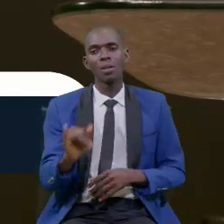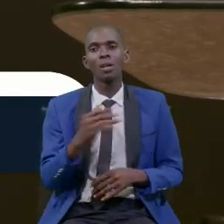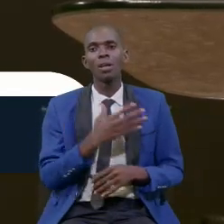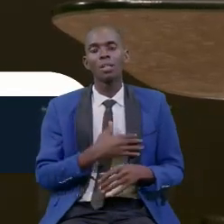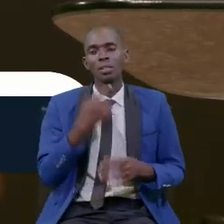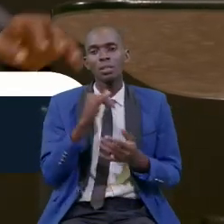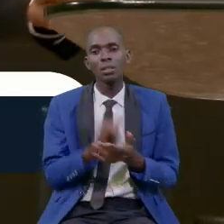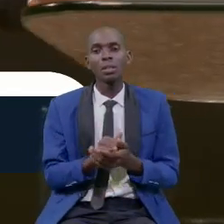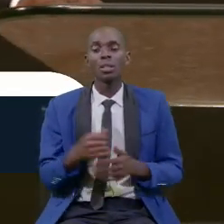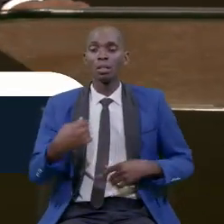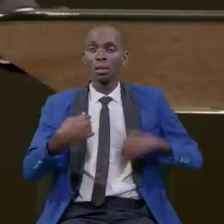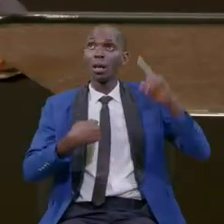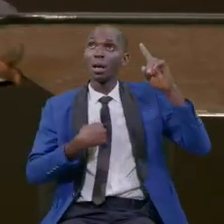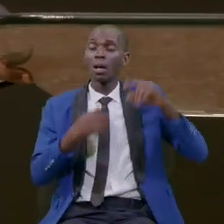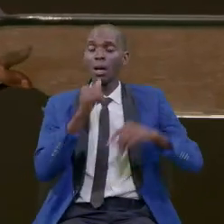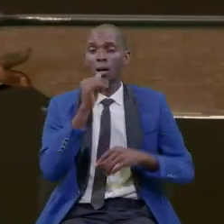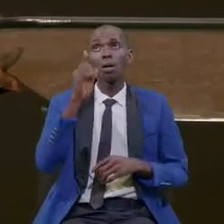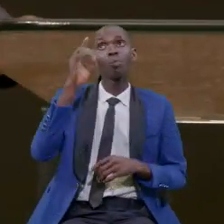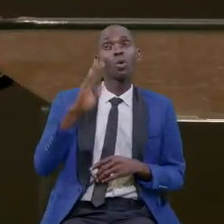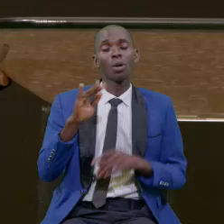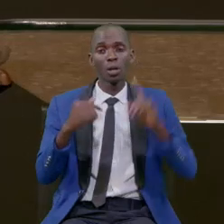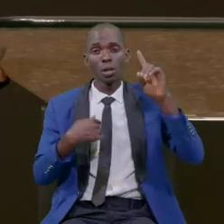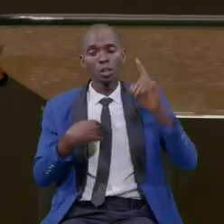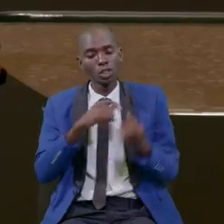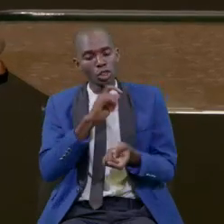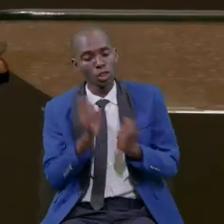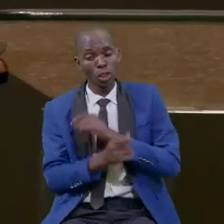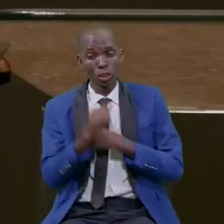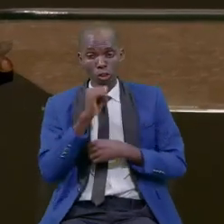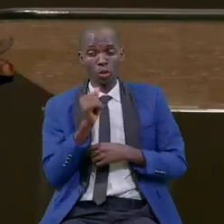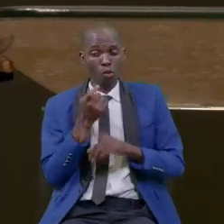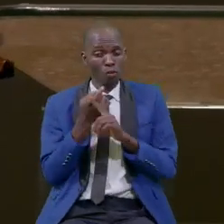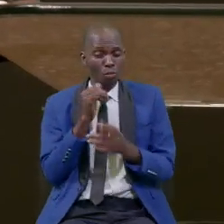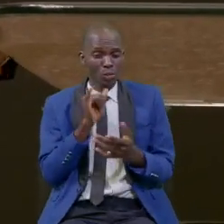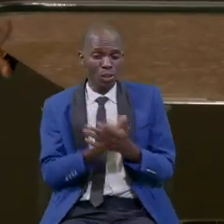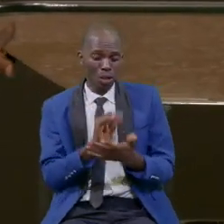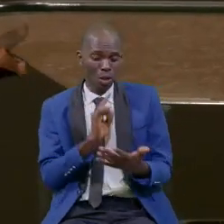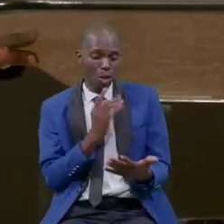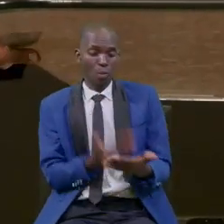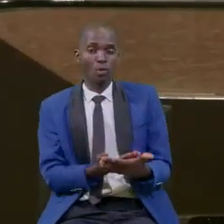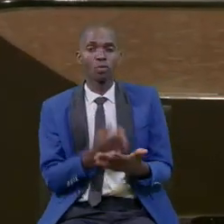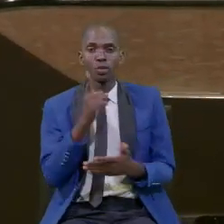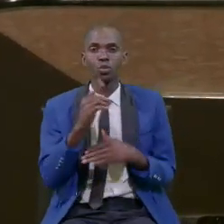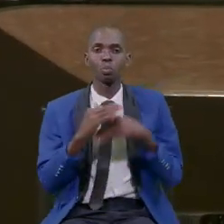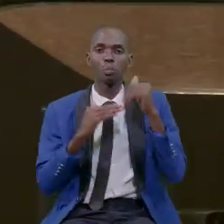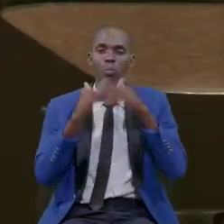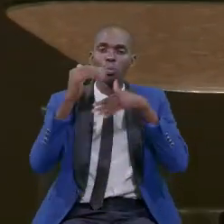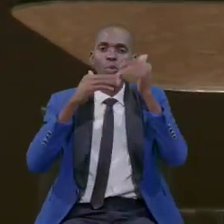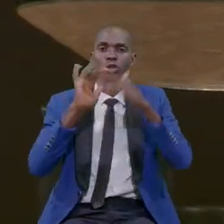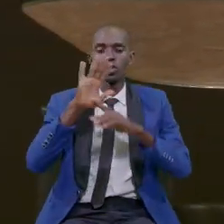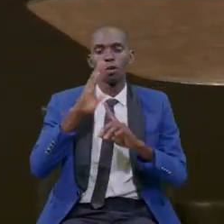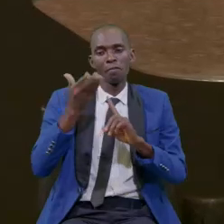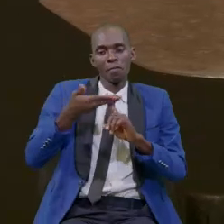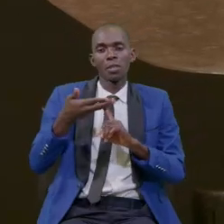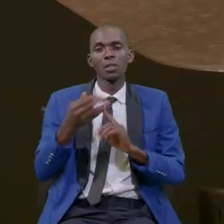God, I change not. From those facts, you build your conviction. Number two,